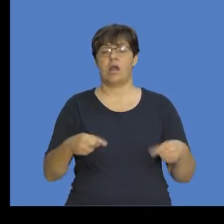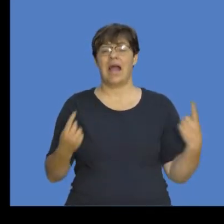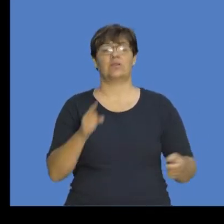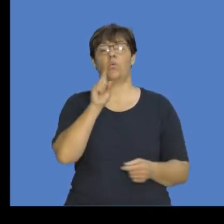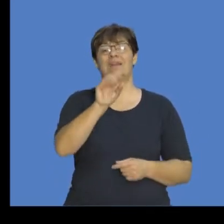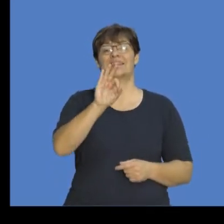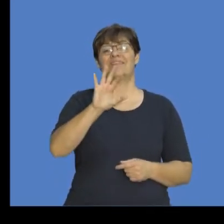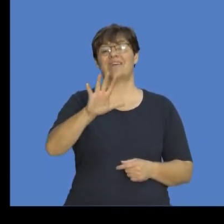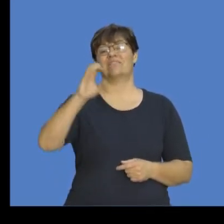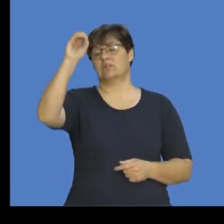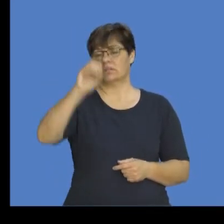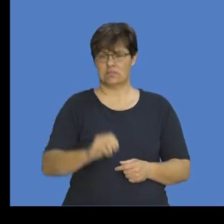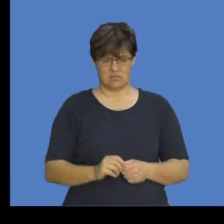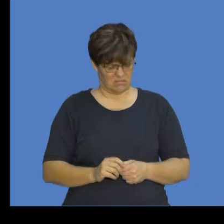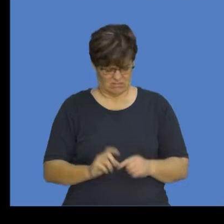can't say